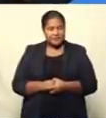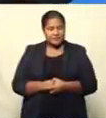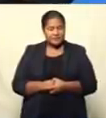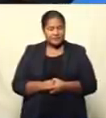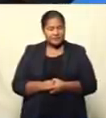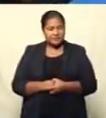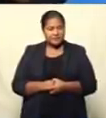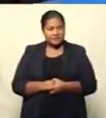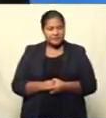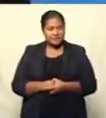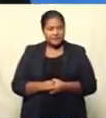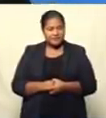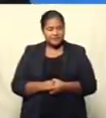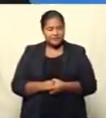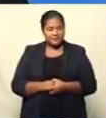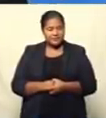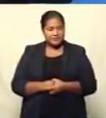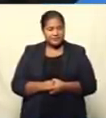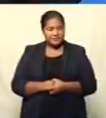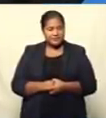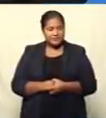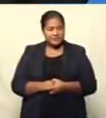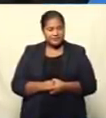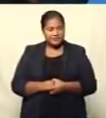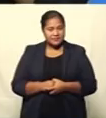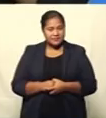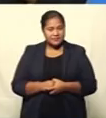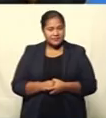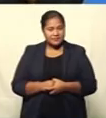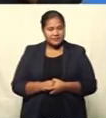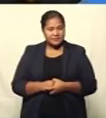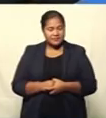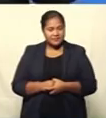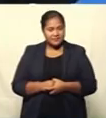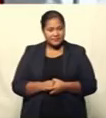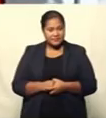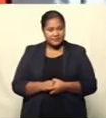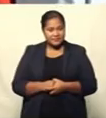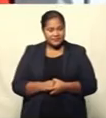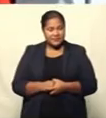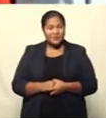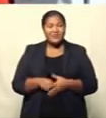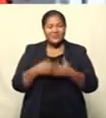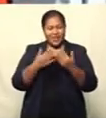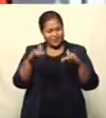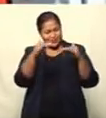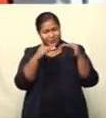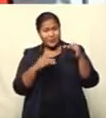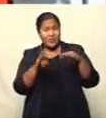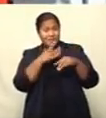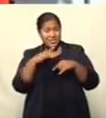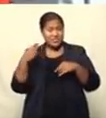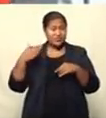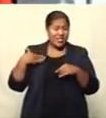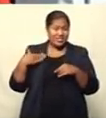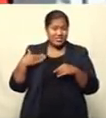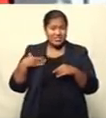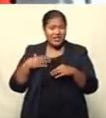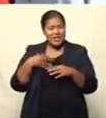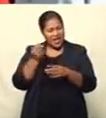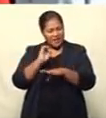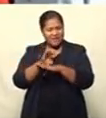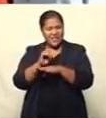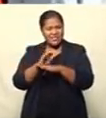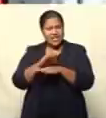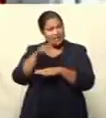night, no 10th night, and so on, to a later date. The hierarchies of the health ministry is advising